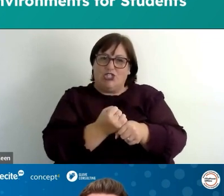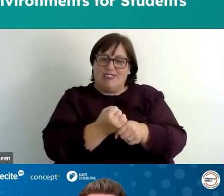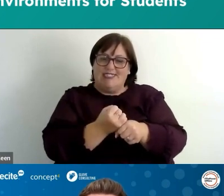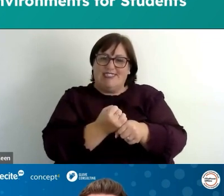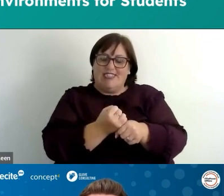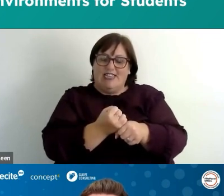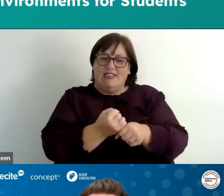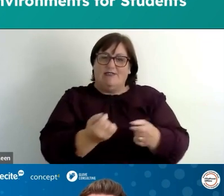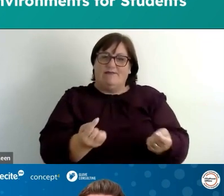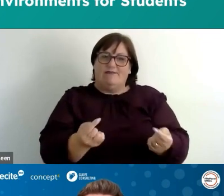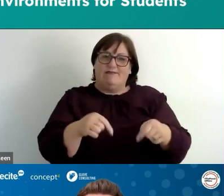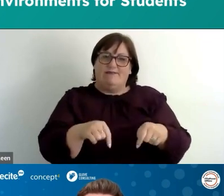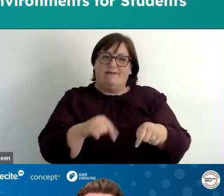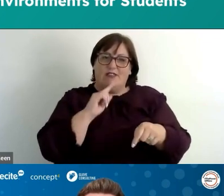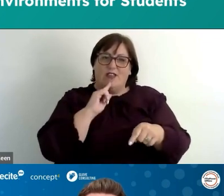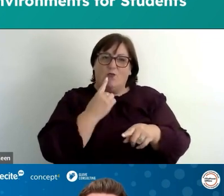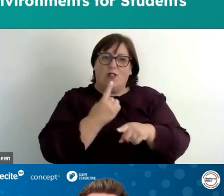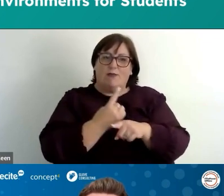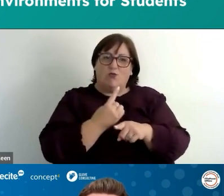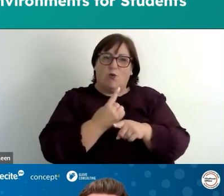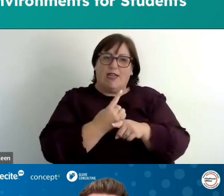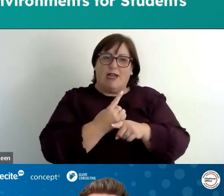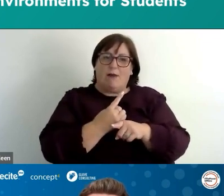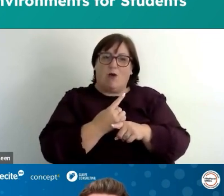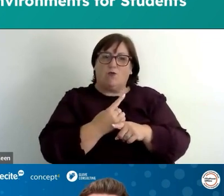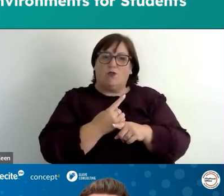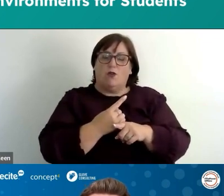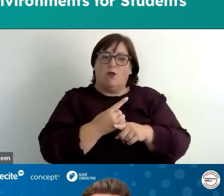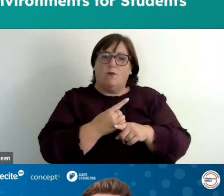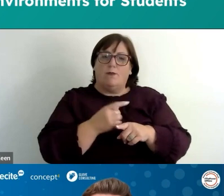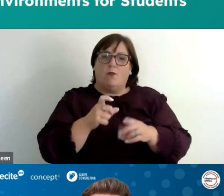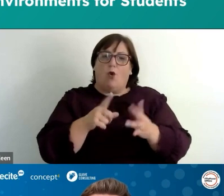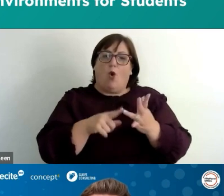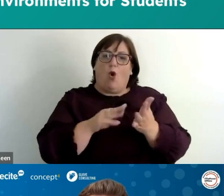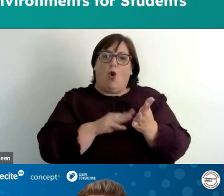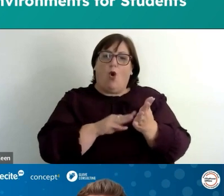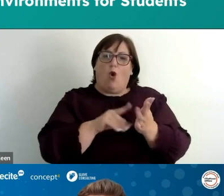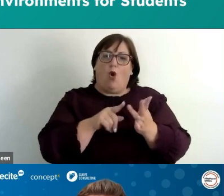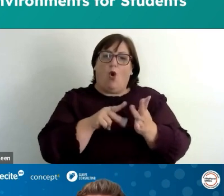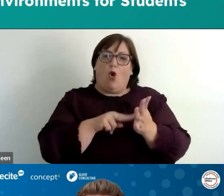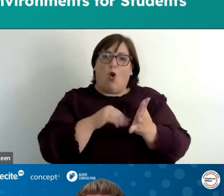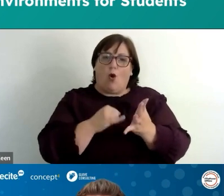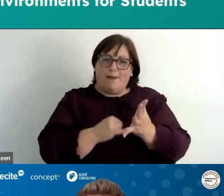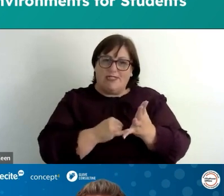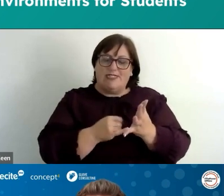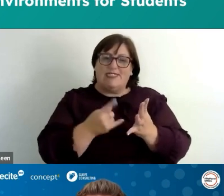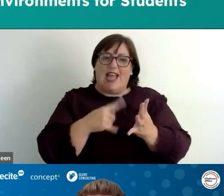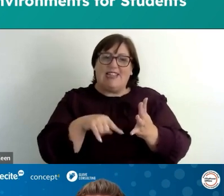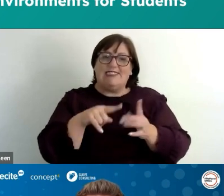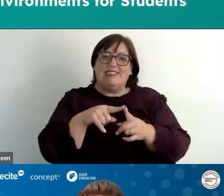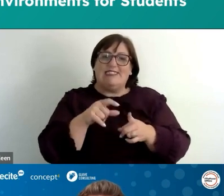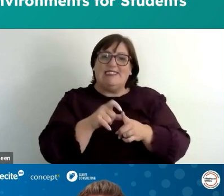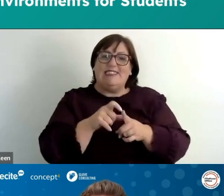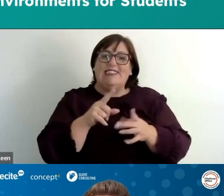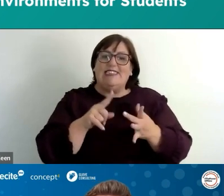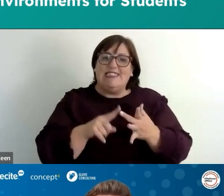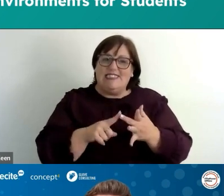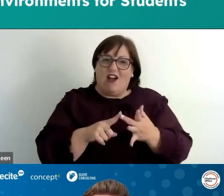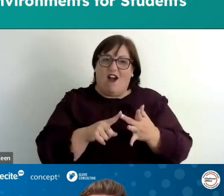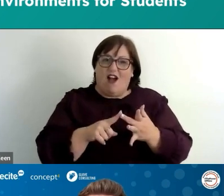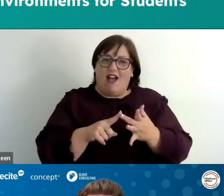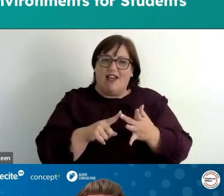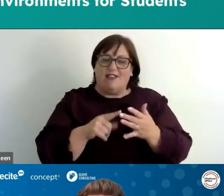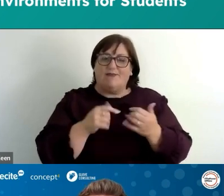about comms and EDI. Thank you. Thank you very much, and welcome everyone.